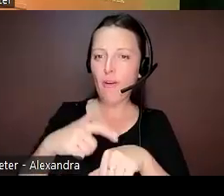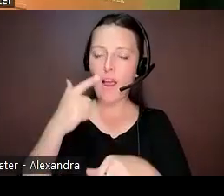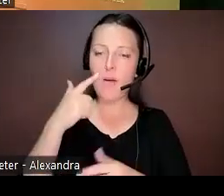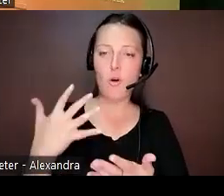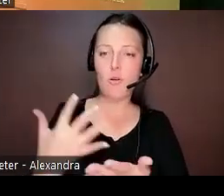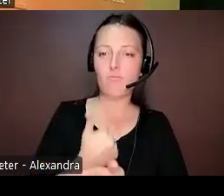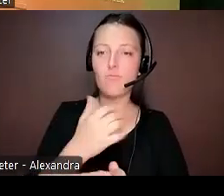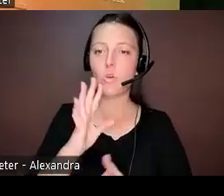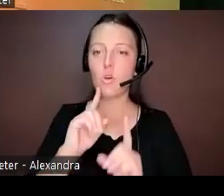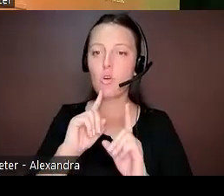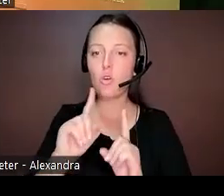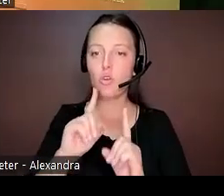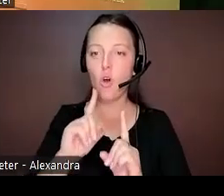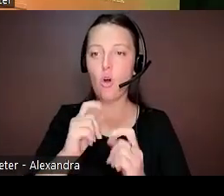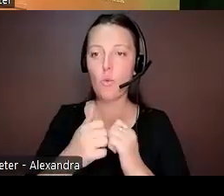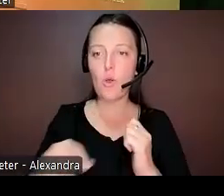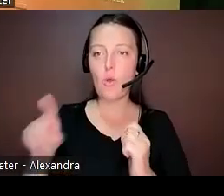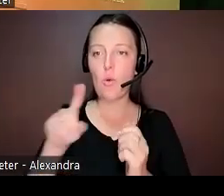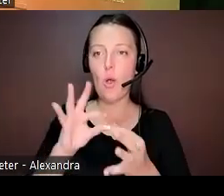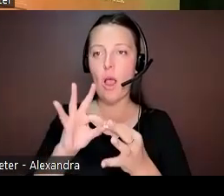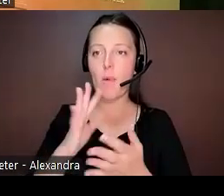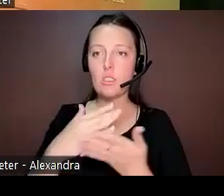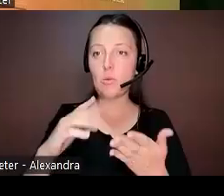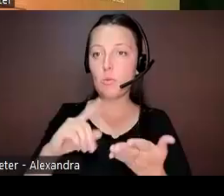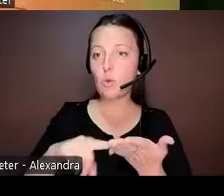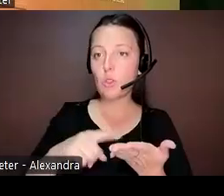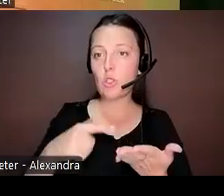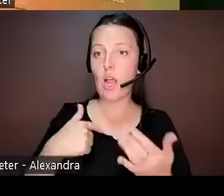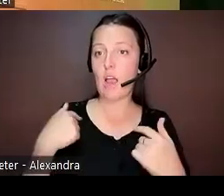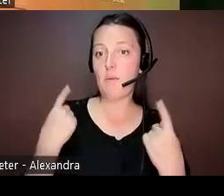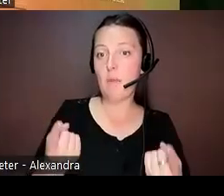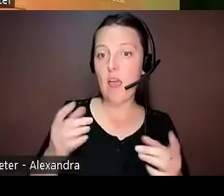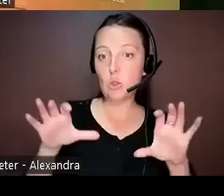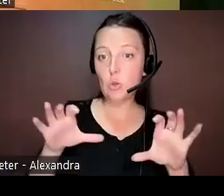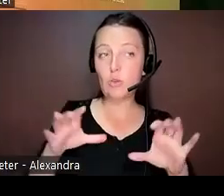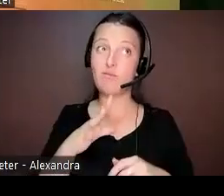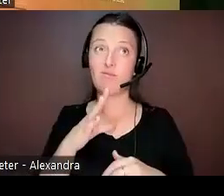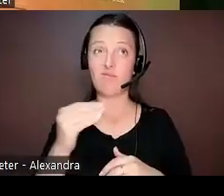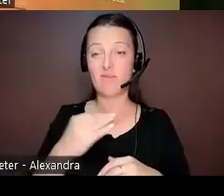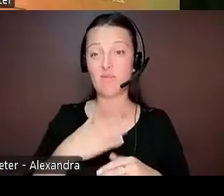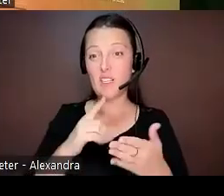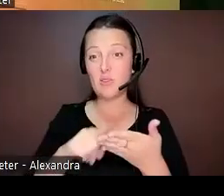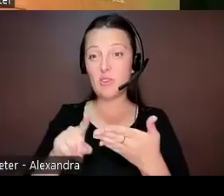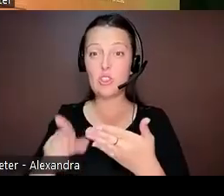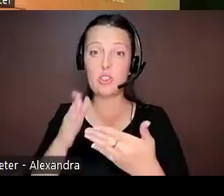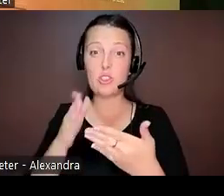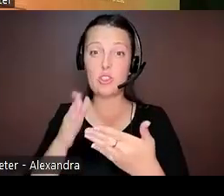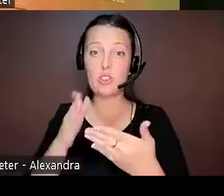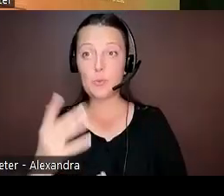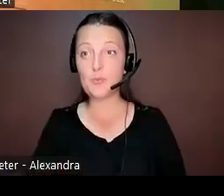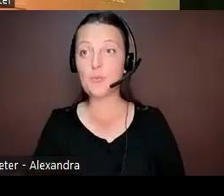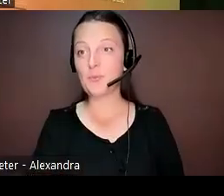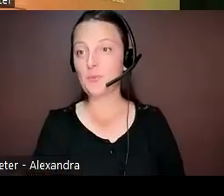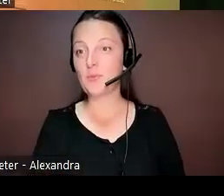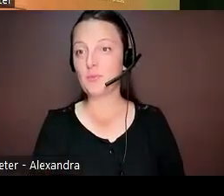about some of the research that I've been doing and I've been finishing, actually. That's also another thing. Because I know that quite